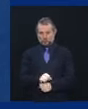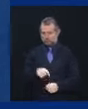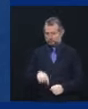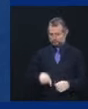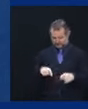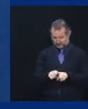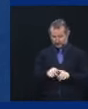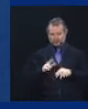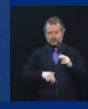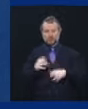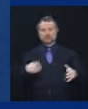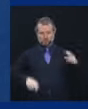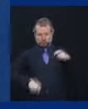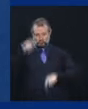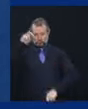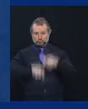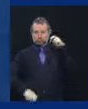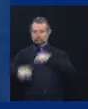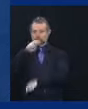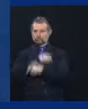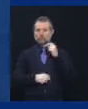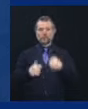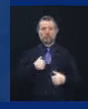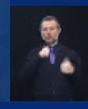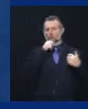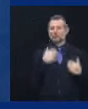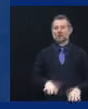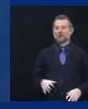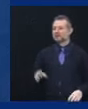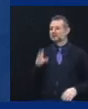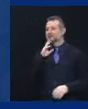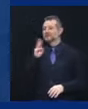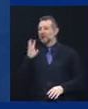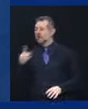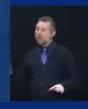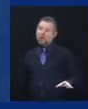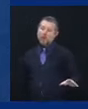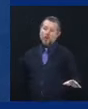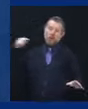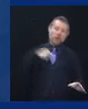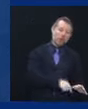we don't want 65-year-olds walking into hospitals.